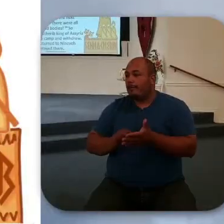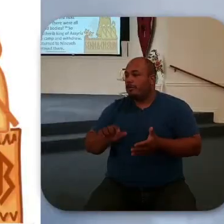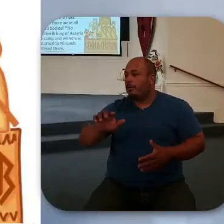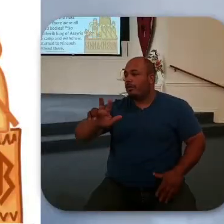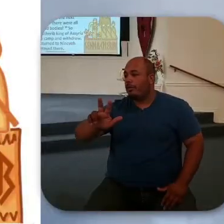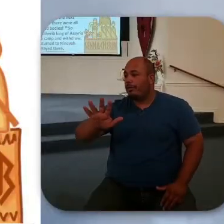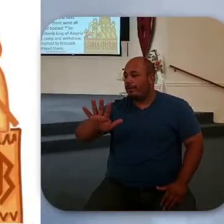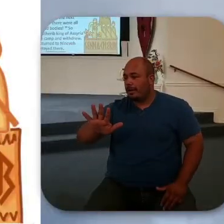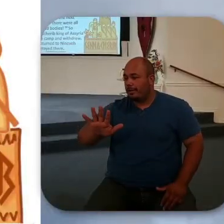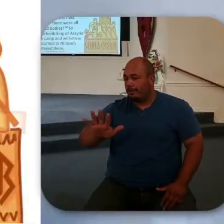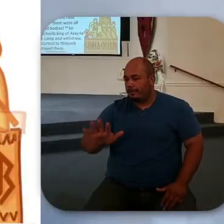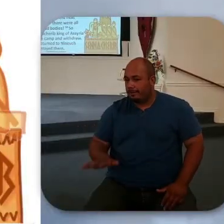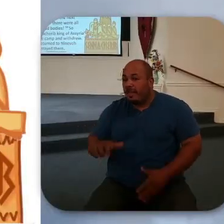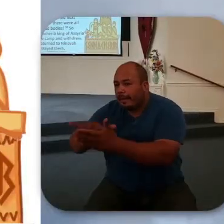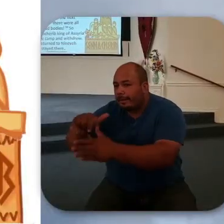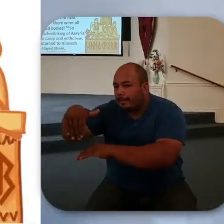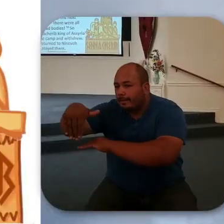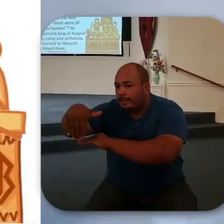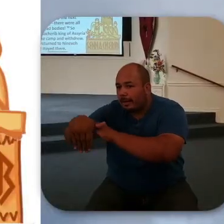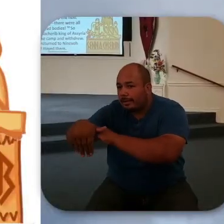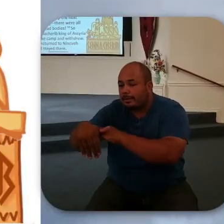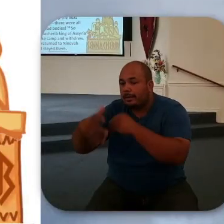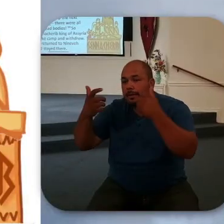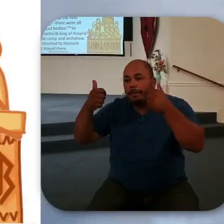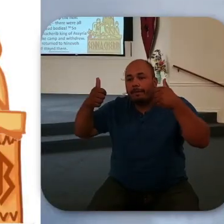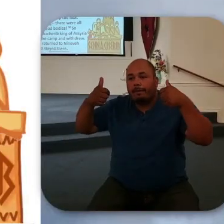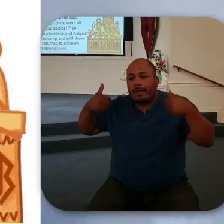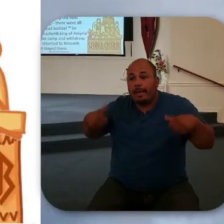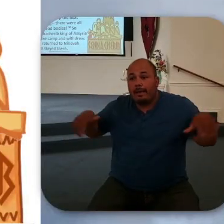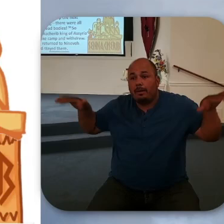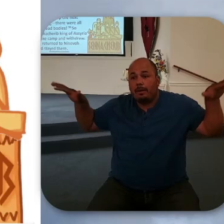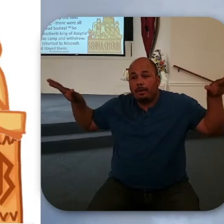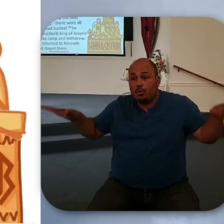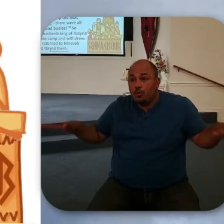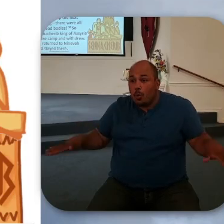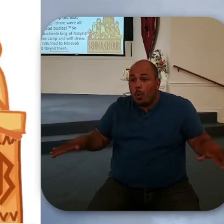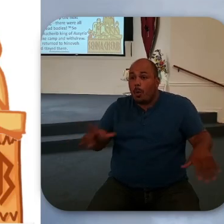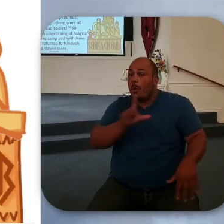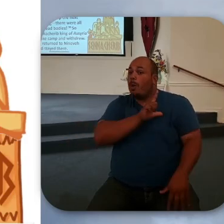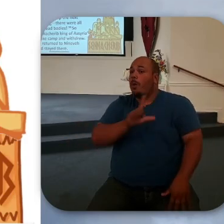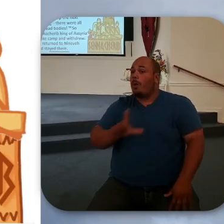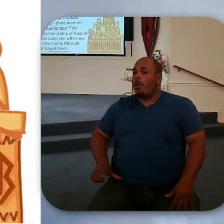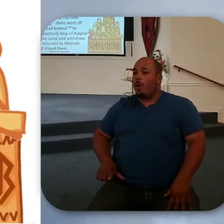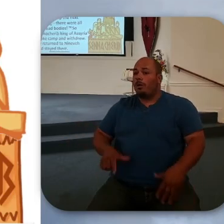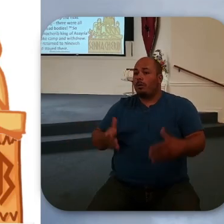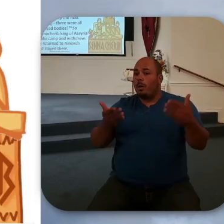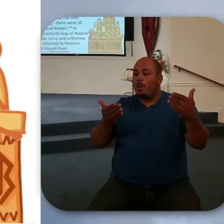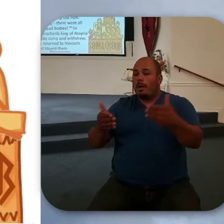That night, the angel of the Lord went out and put to death